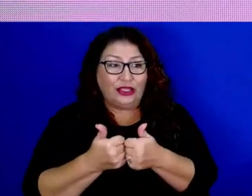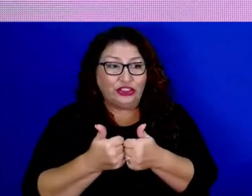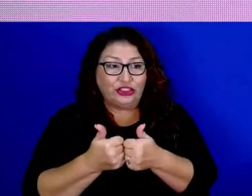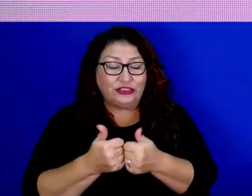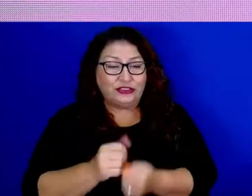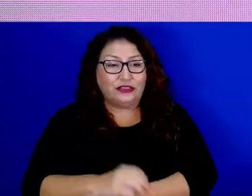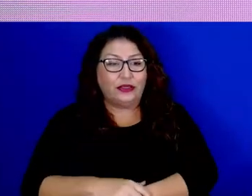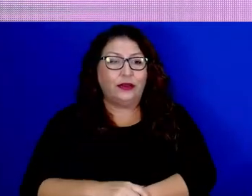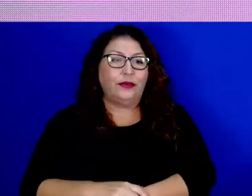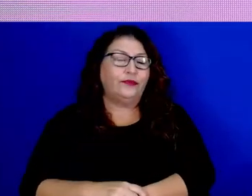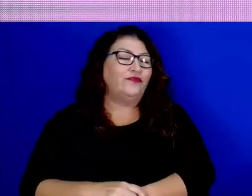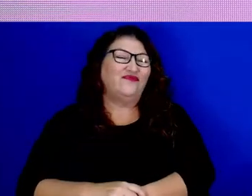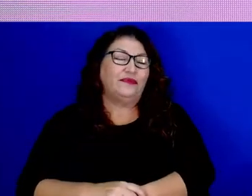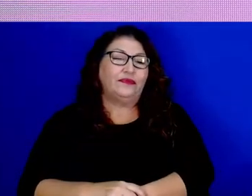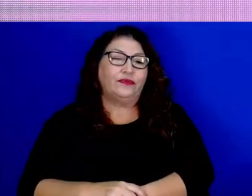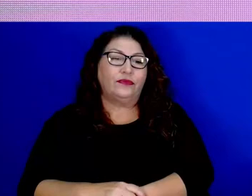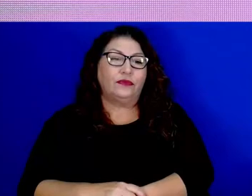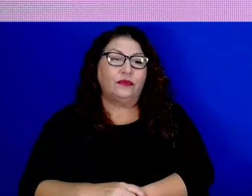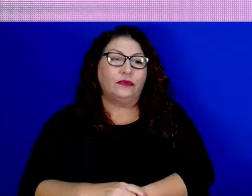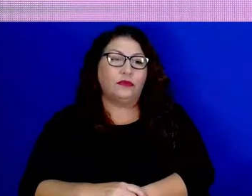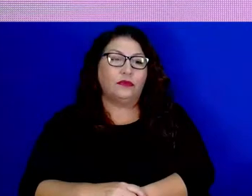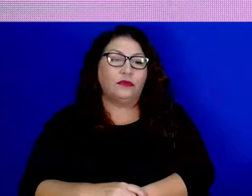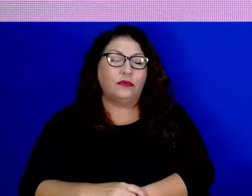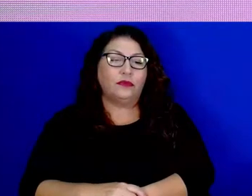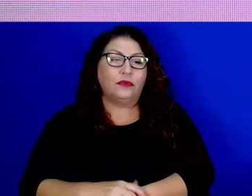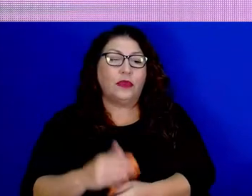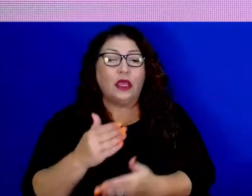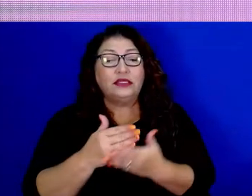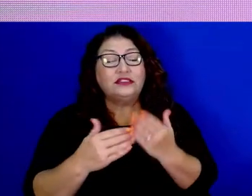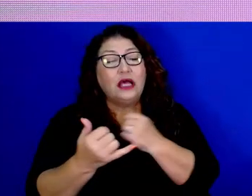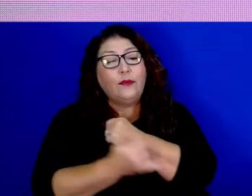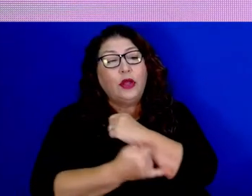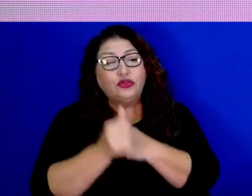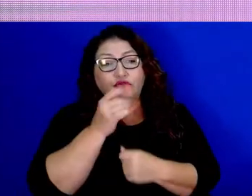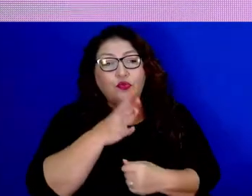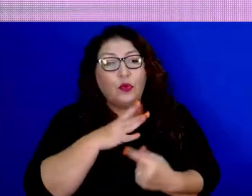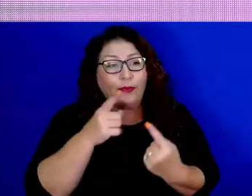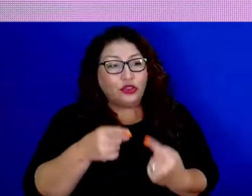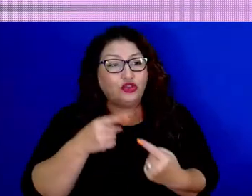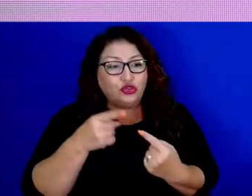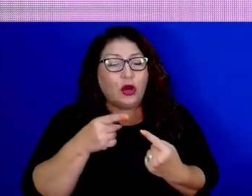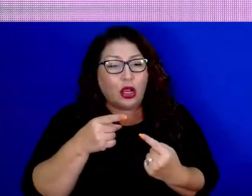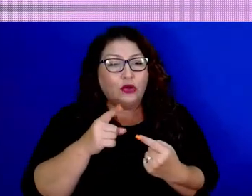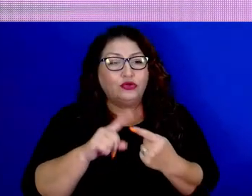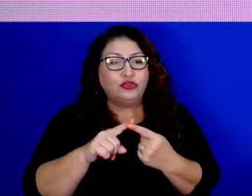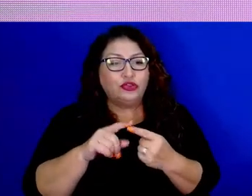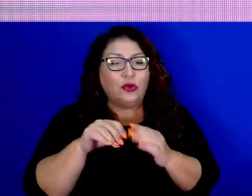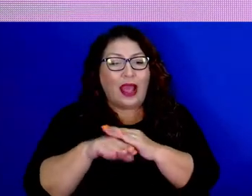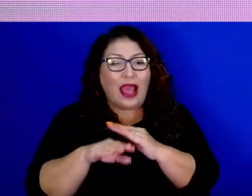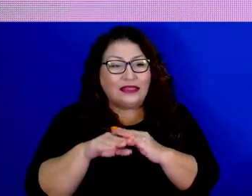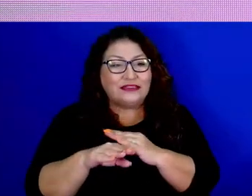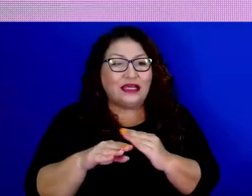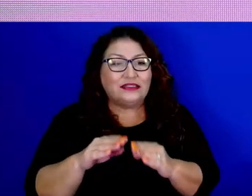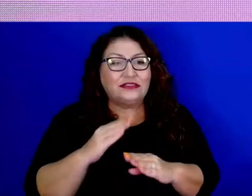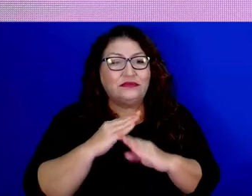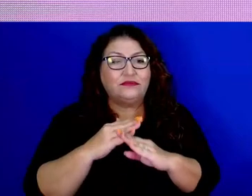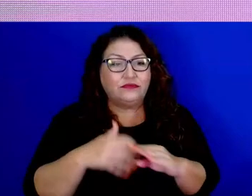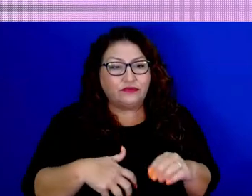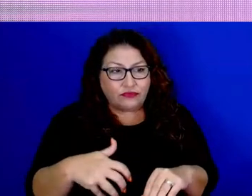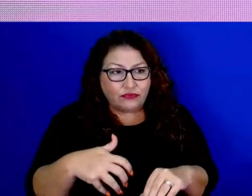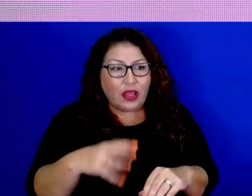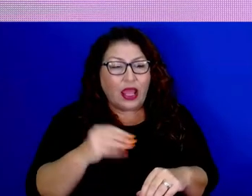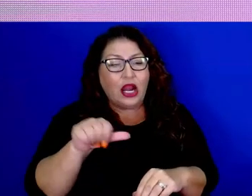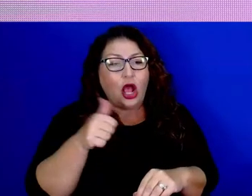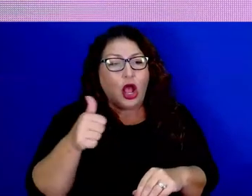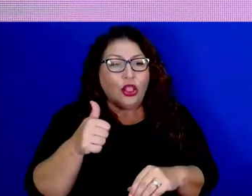In some countries, women have struggled to access contraceptives and other reproductive health services, such